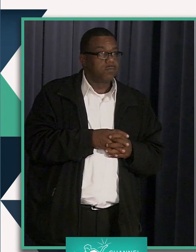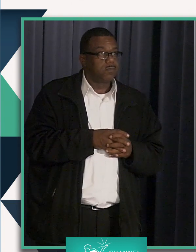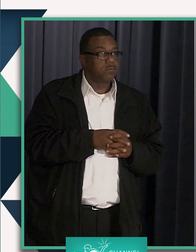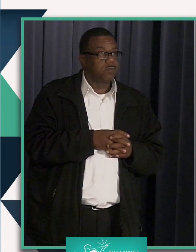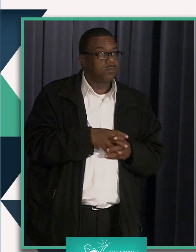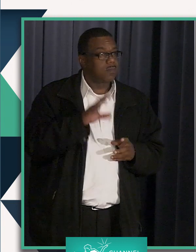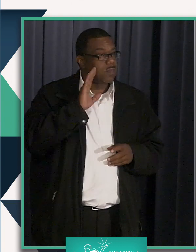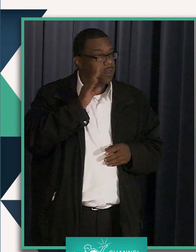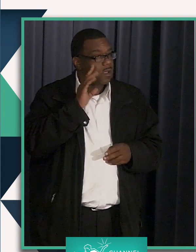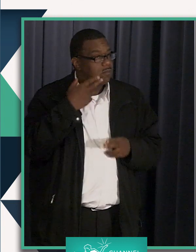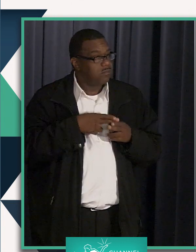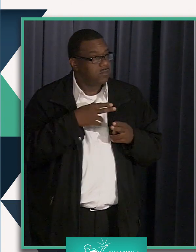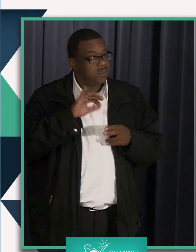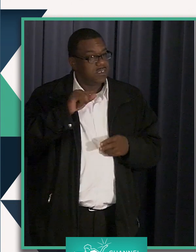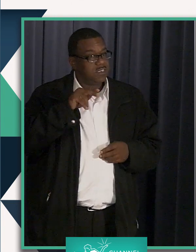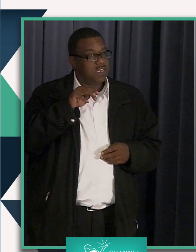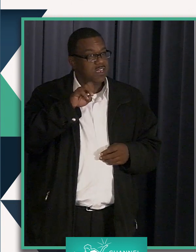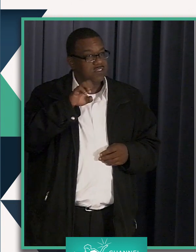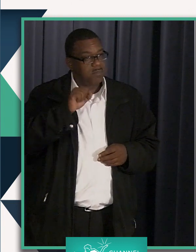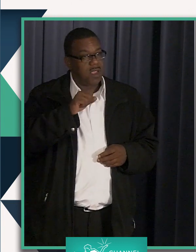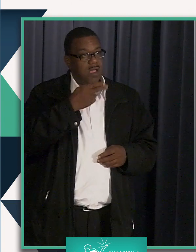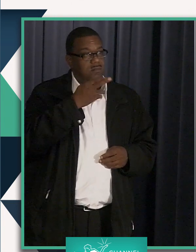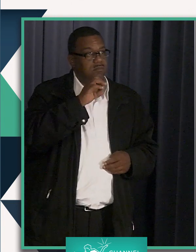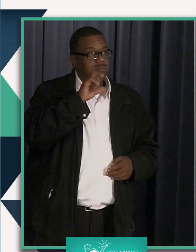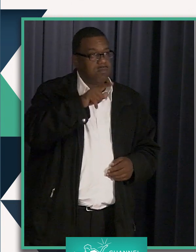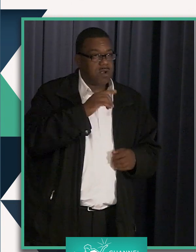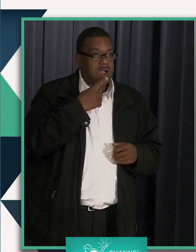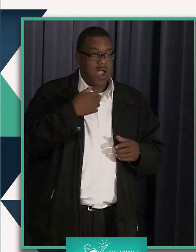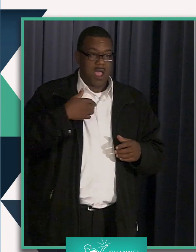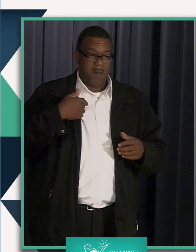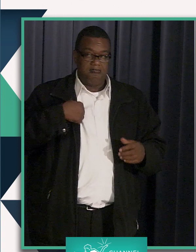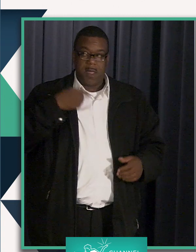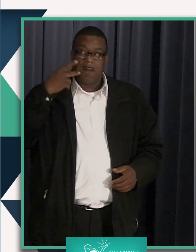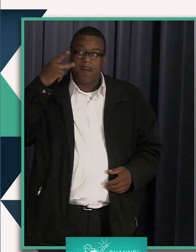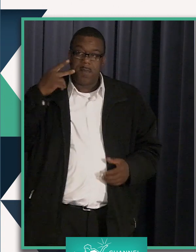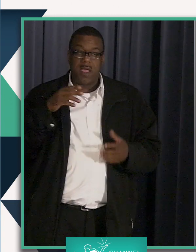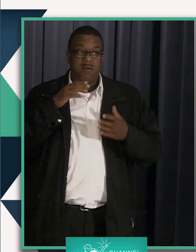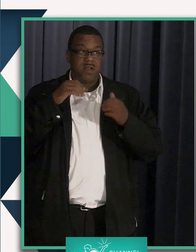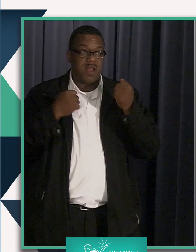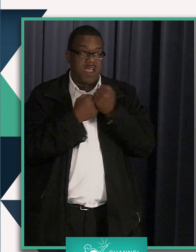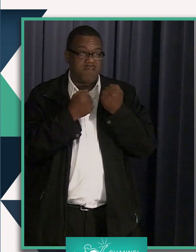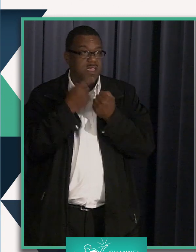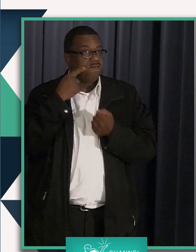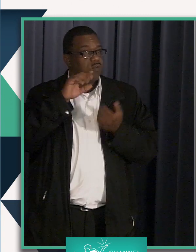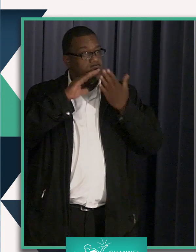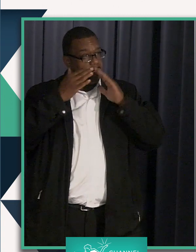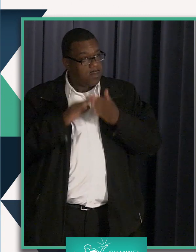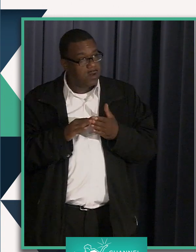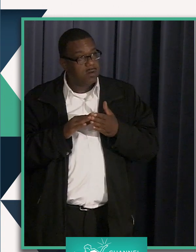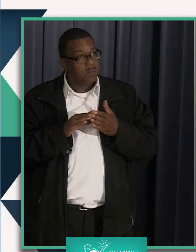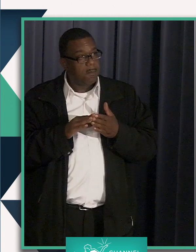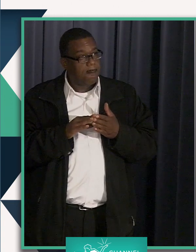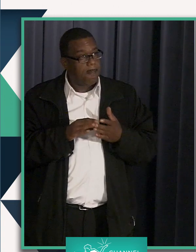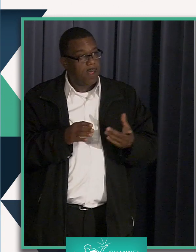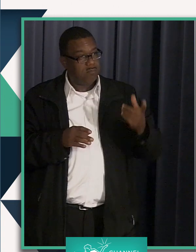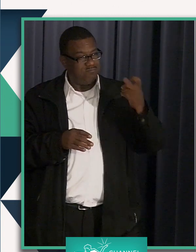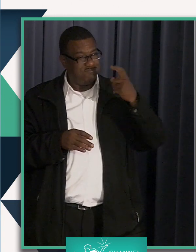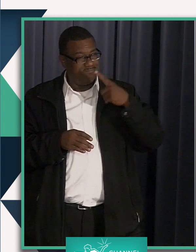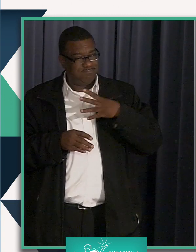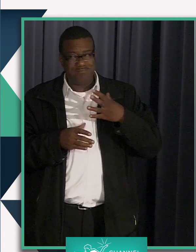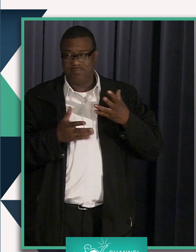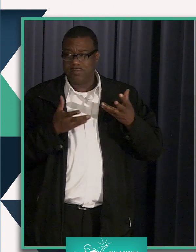Hi, how are you? My name is Jasmine Maham. I am a parent advocate for the community. I wanted to